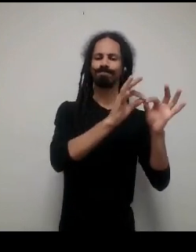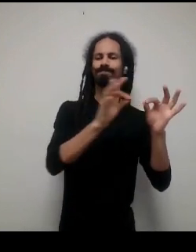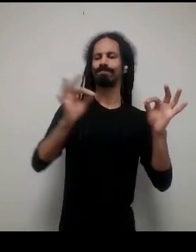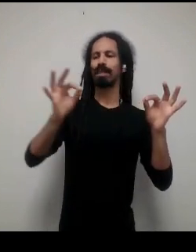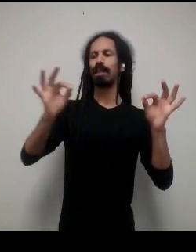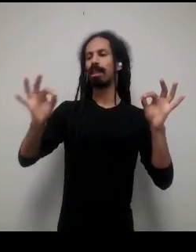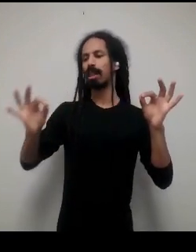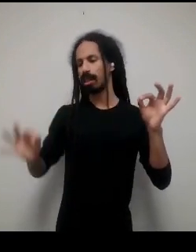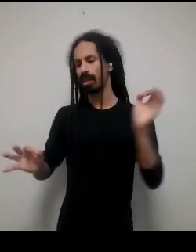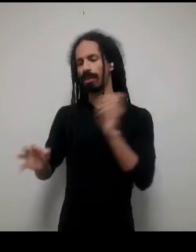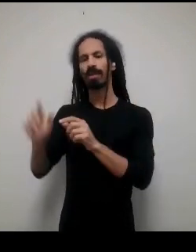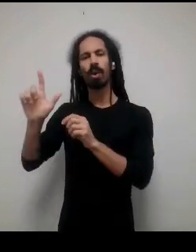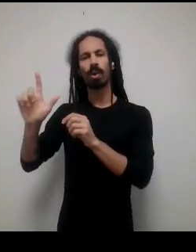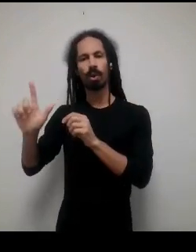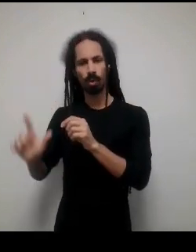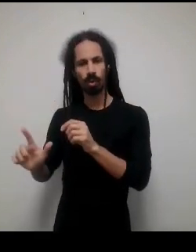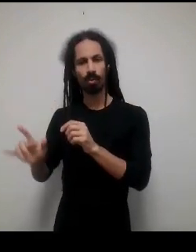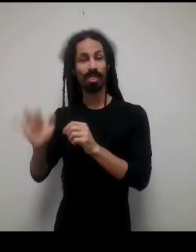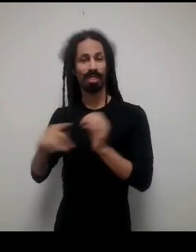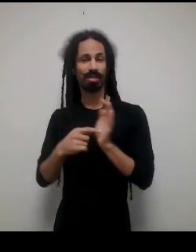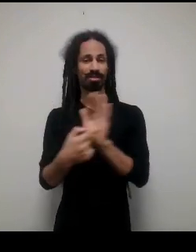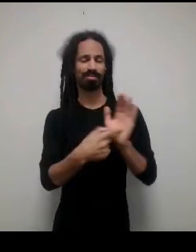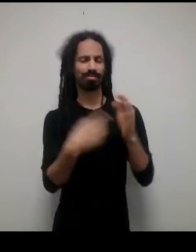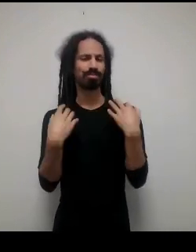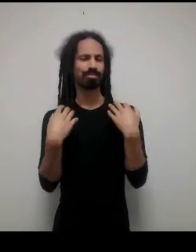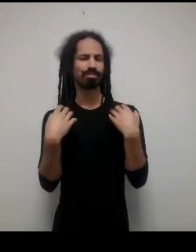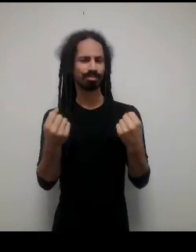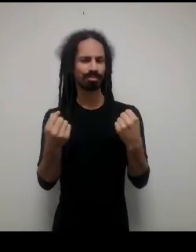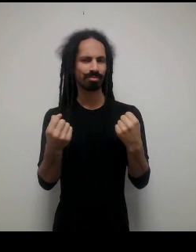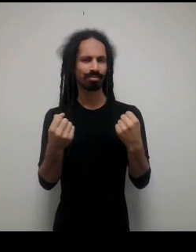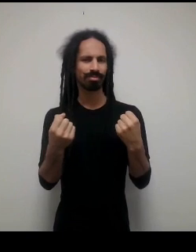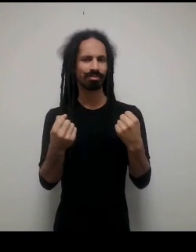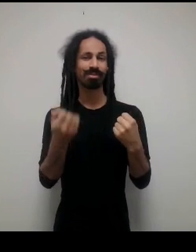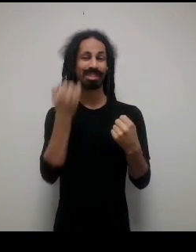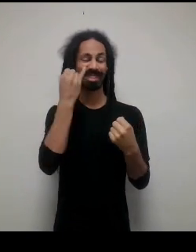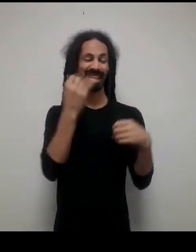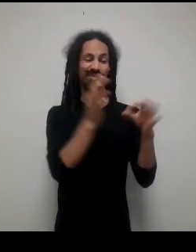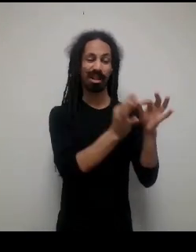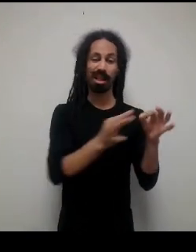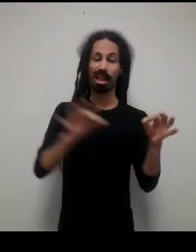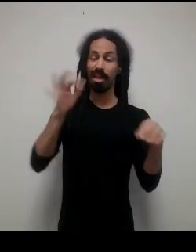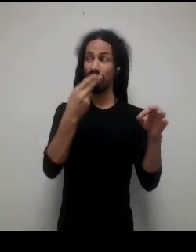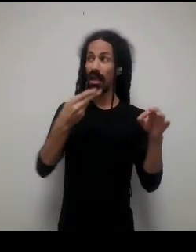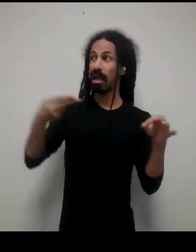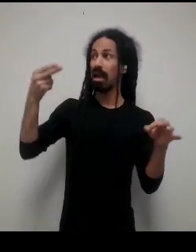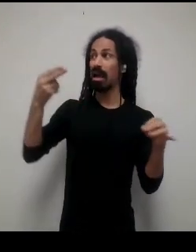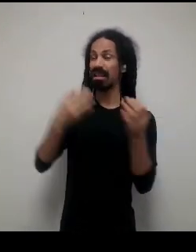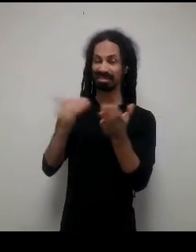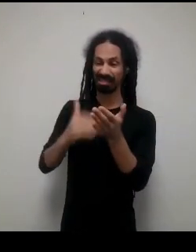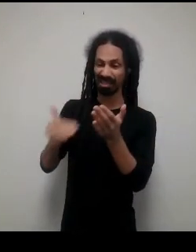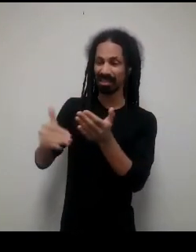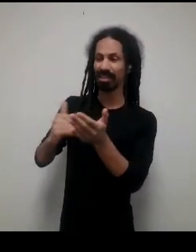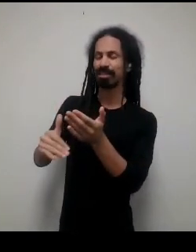sentences because we're going to project confidence. Otherwise, it sounds like I'm asking a question.